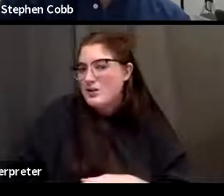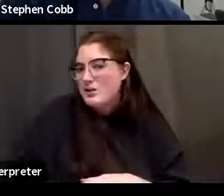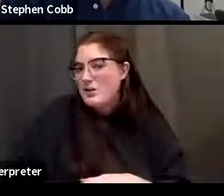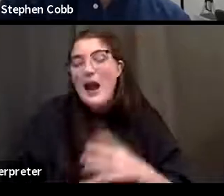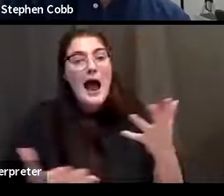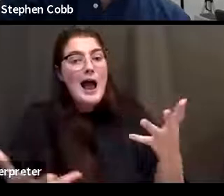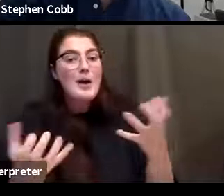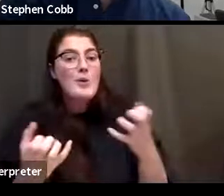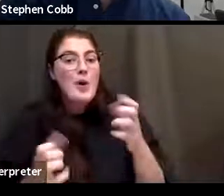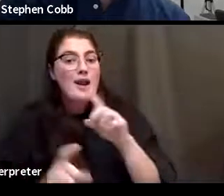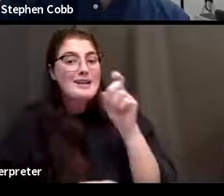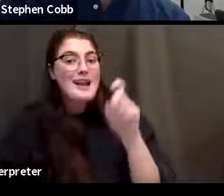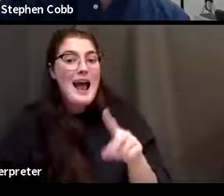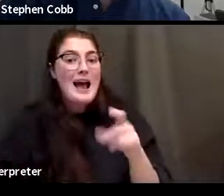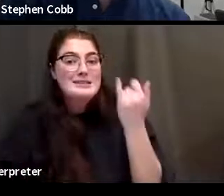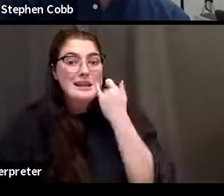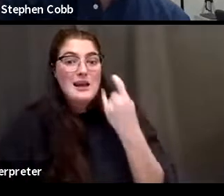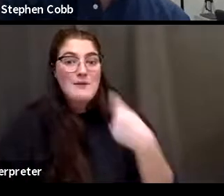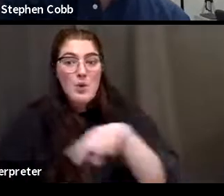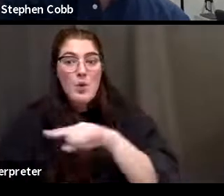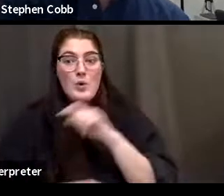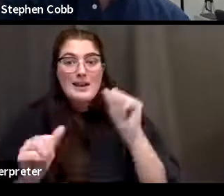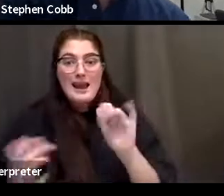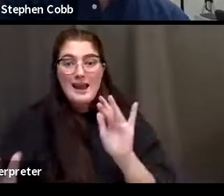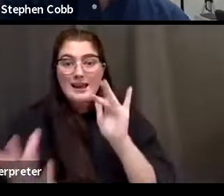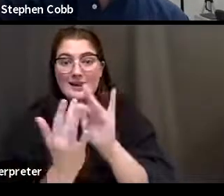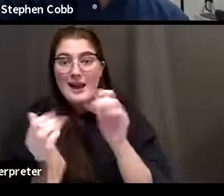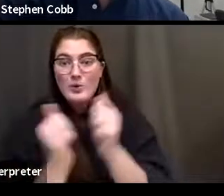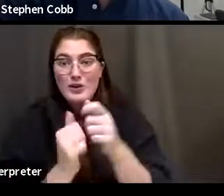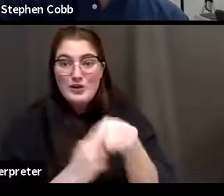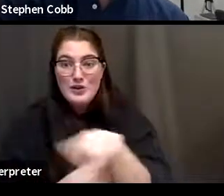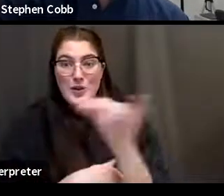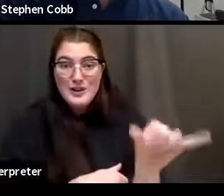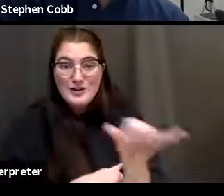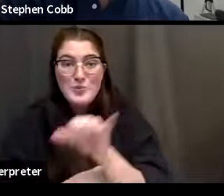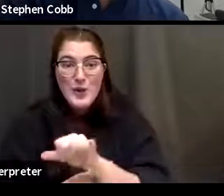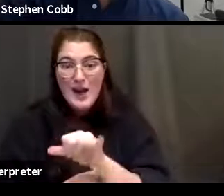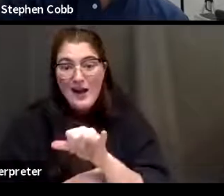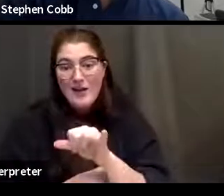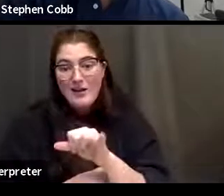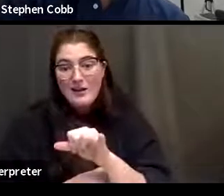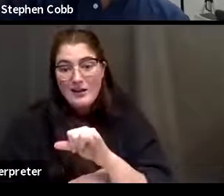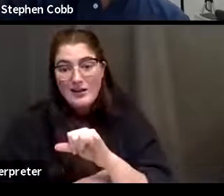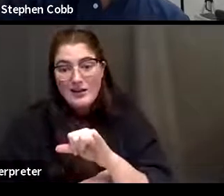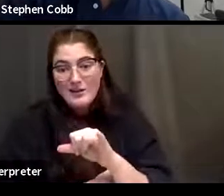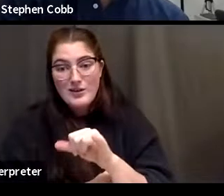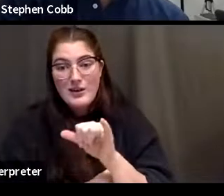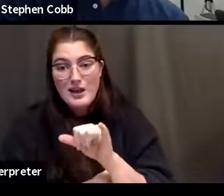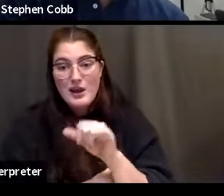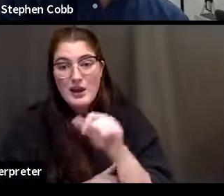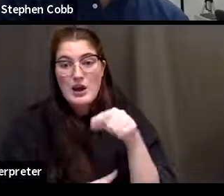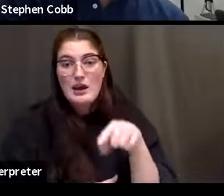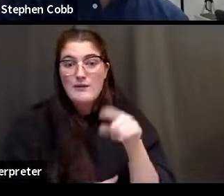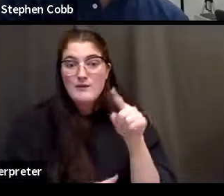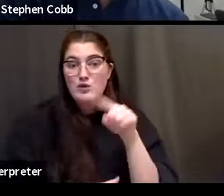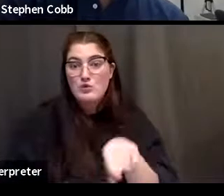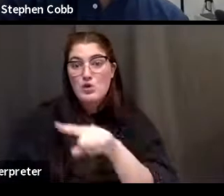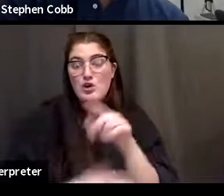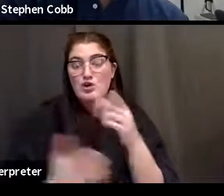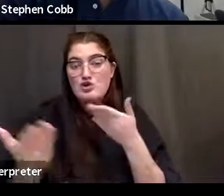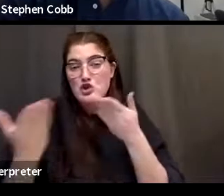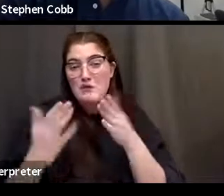I wanted to ask if we could connect with you as well as you're serving the Ward 5